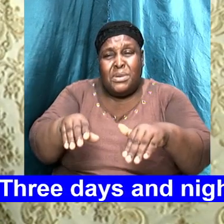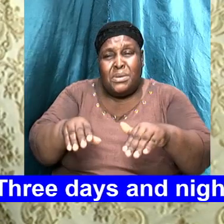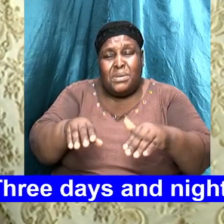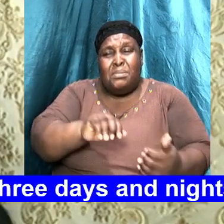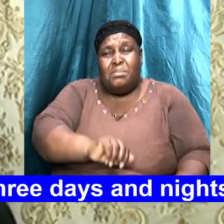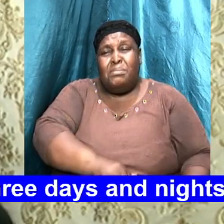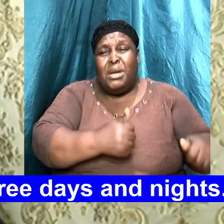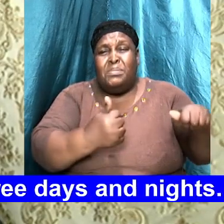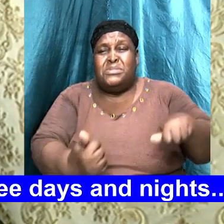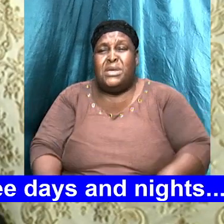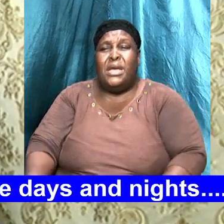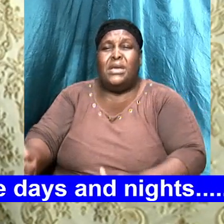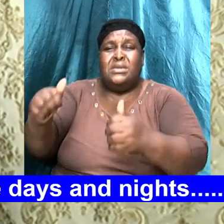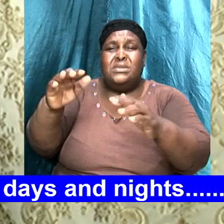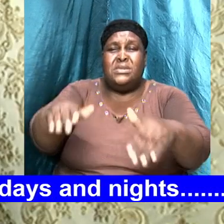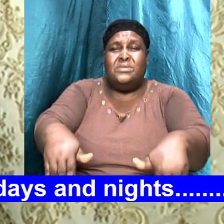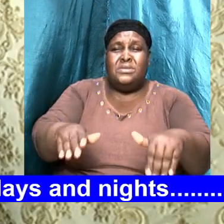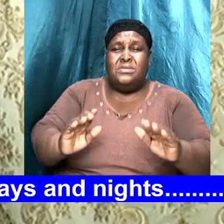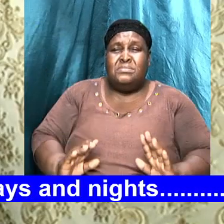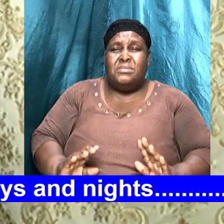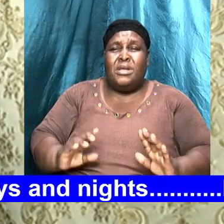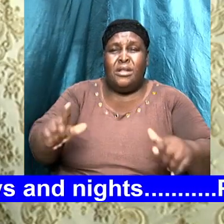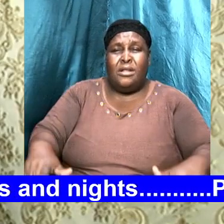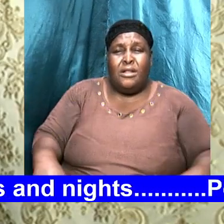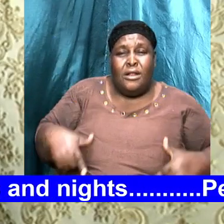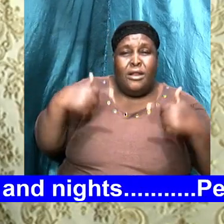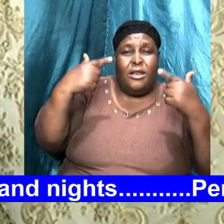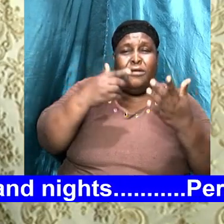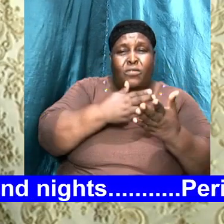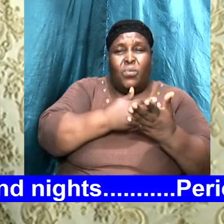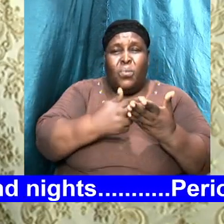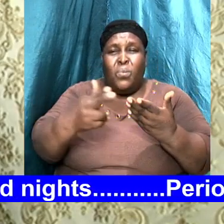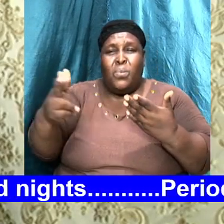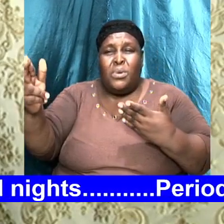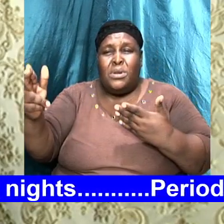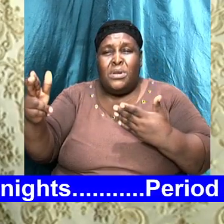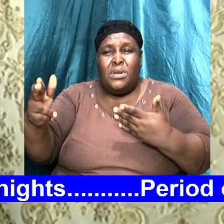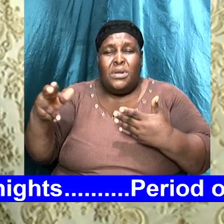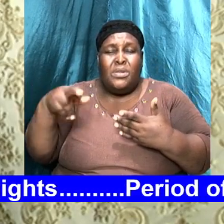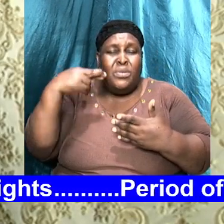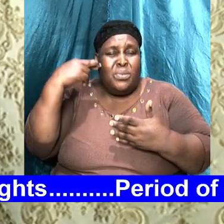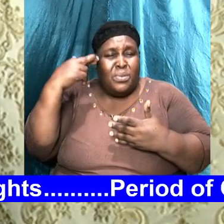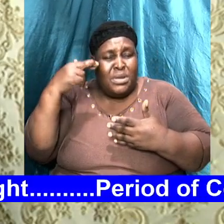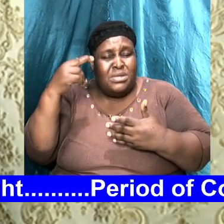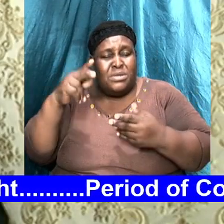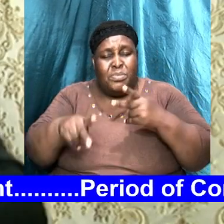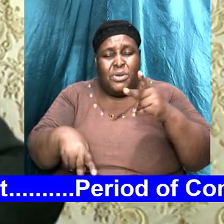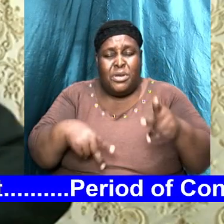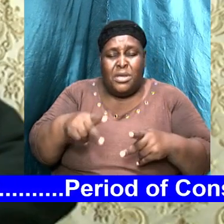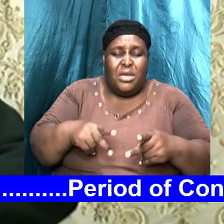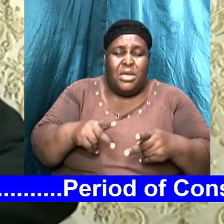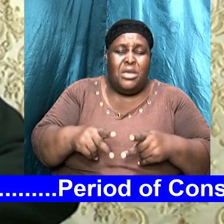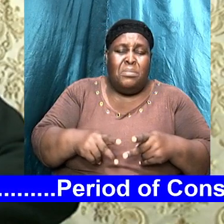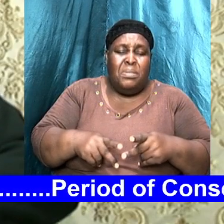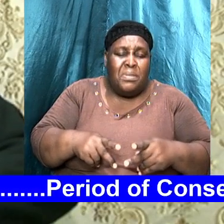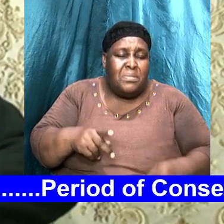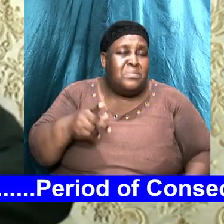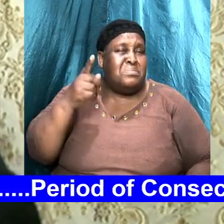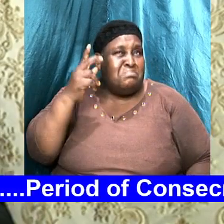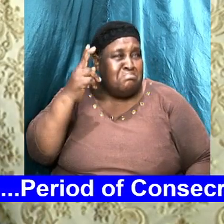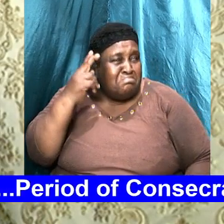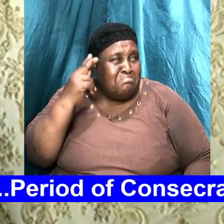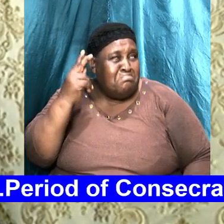there is a vast difference. The reason why some people take on these things is because it